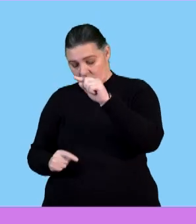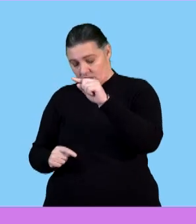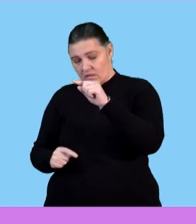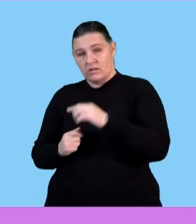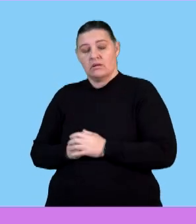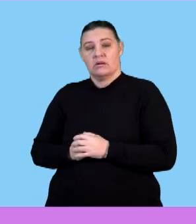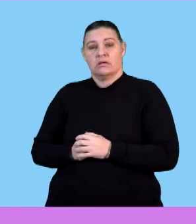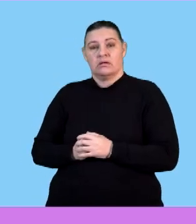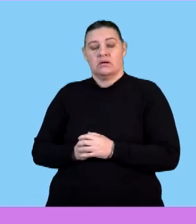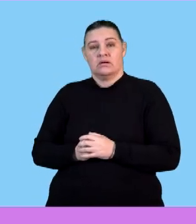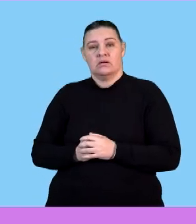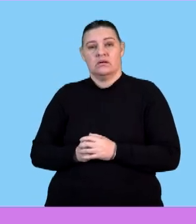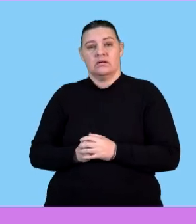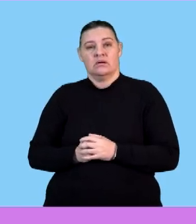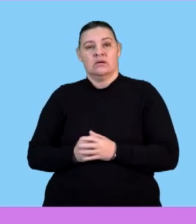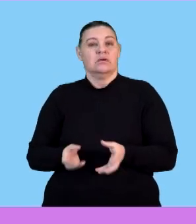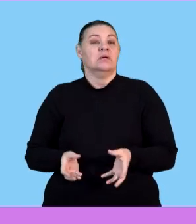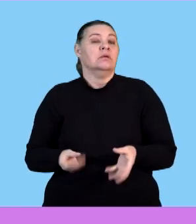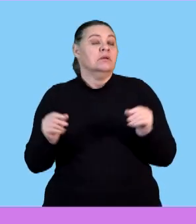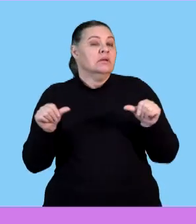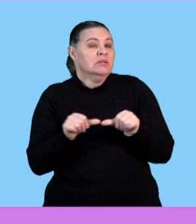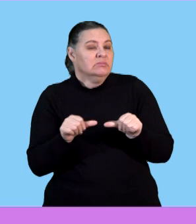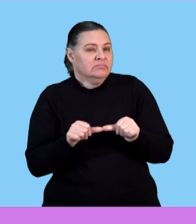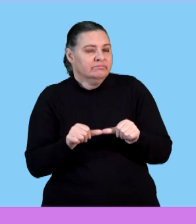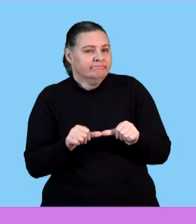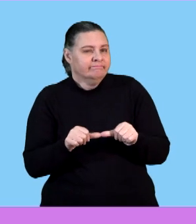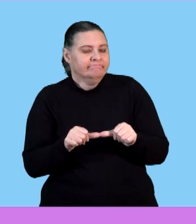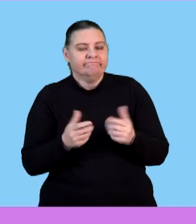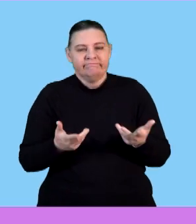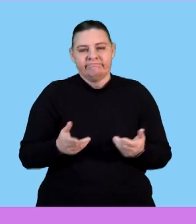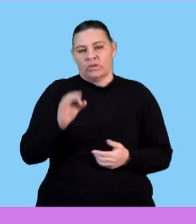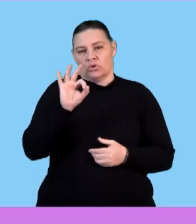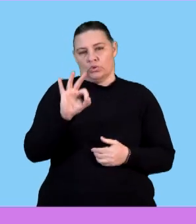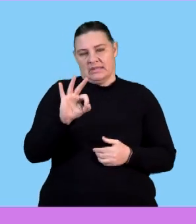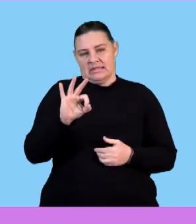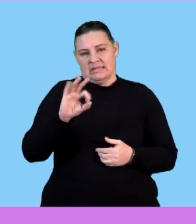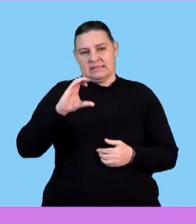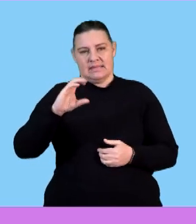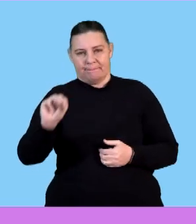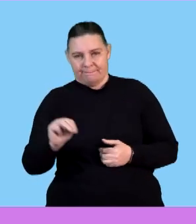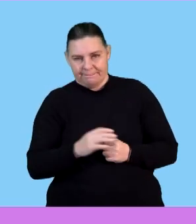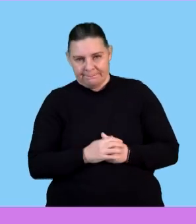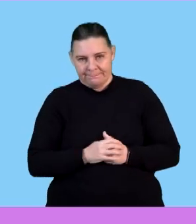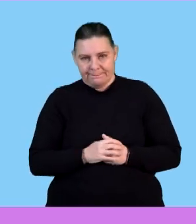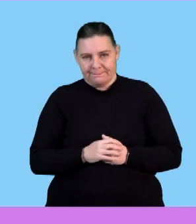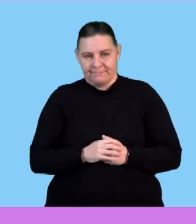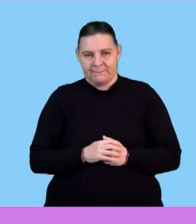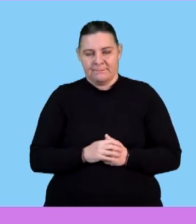ending at that point, we'll place our ruler. We get a measurement. I got that to be 3